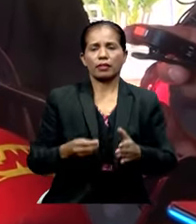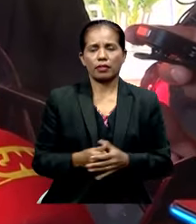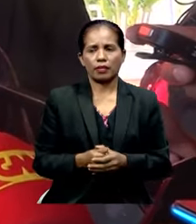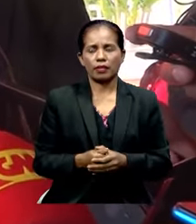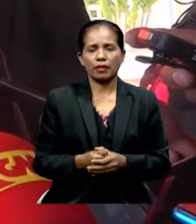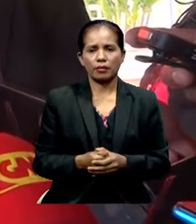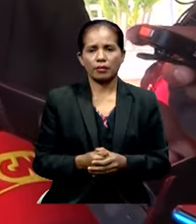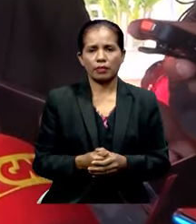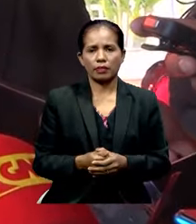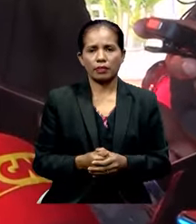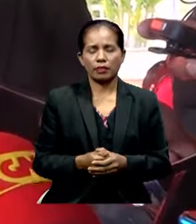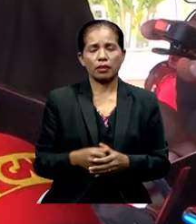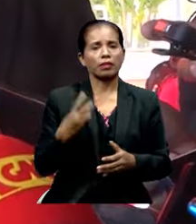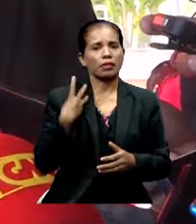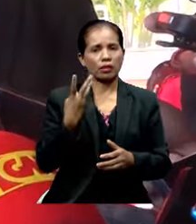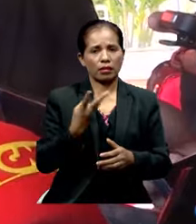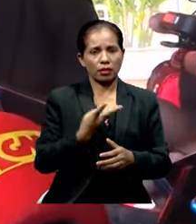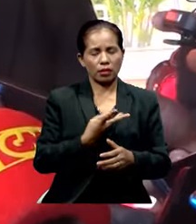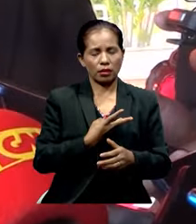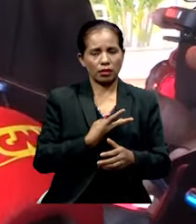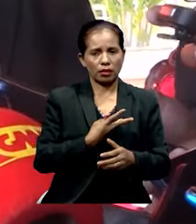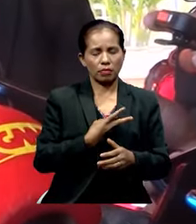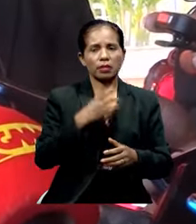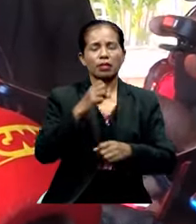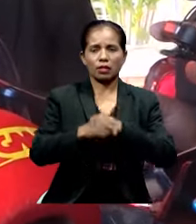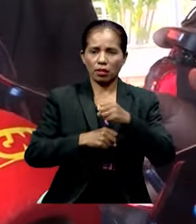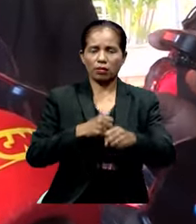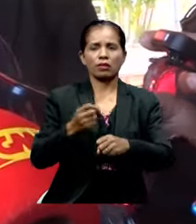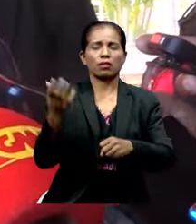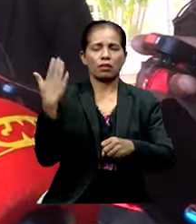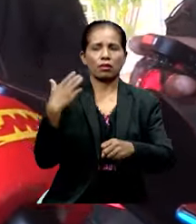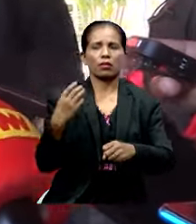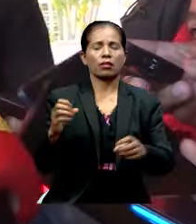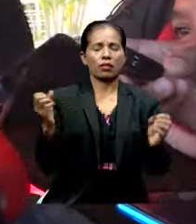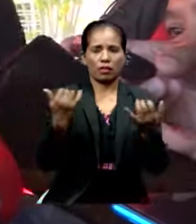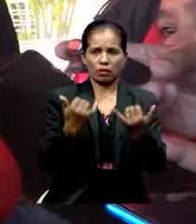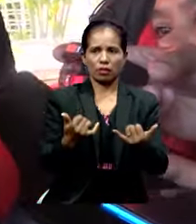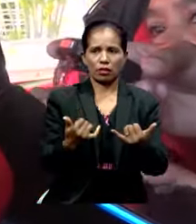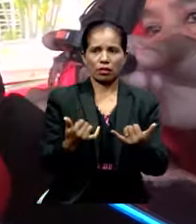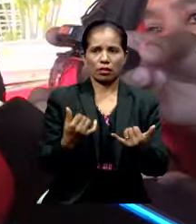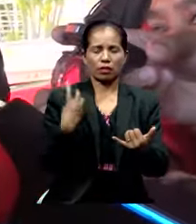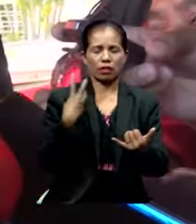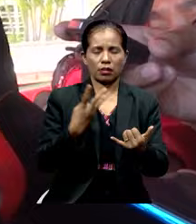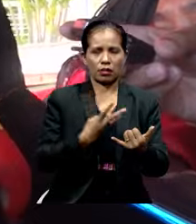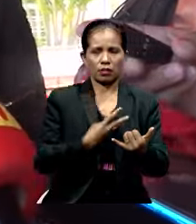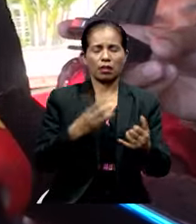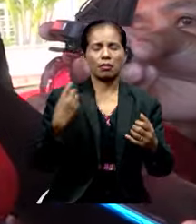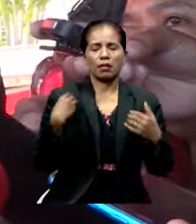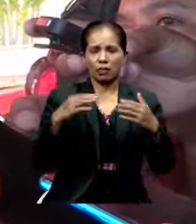then that we are suffering. Not because we produce